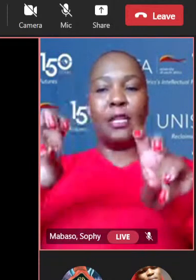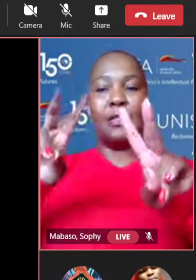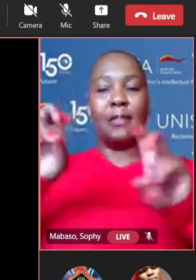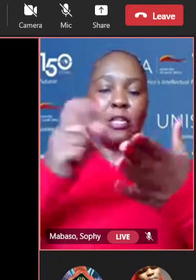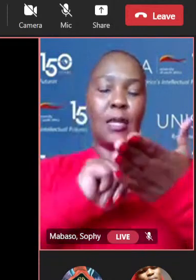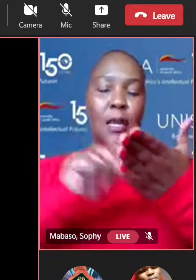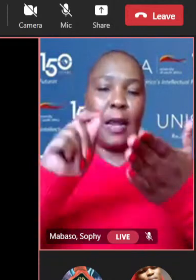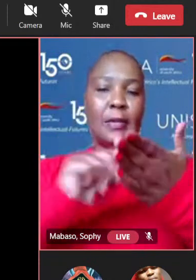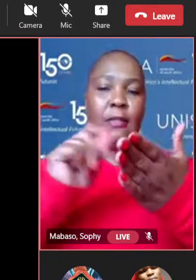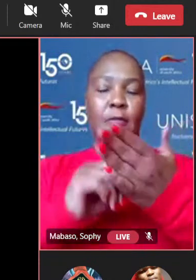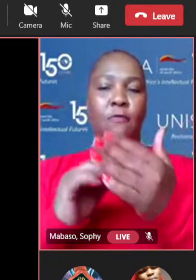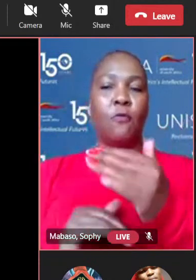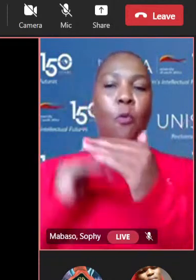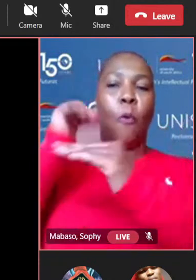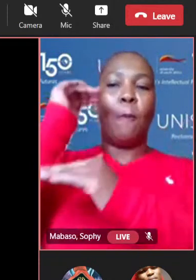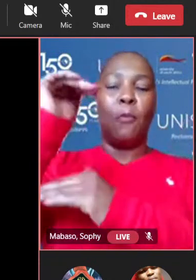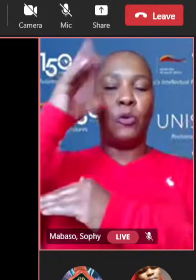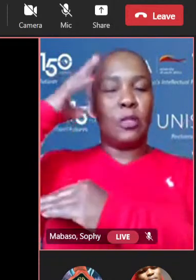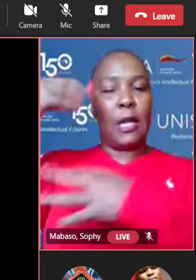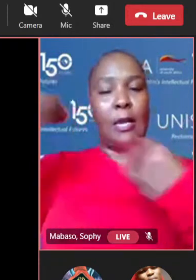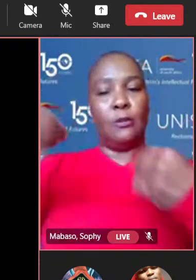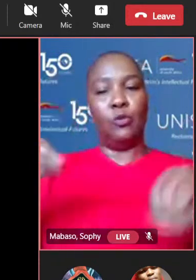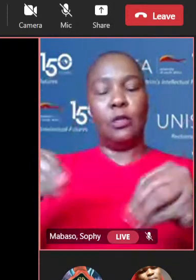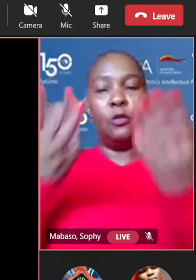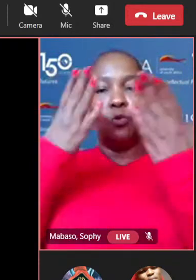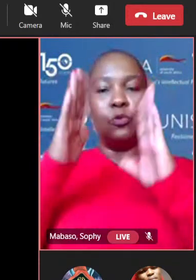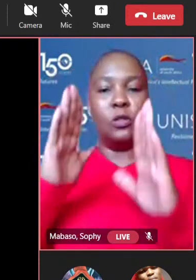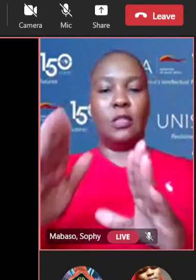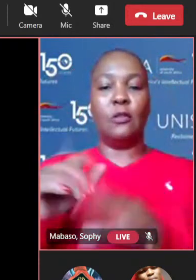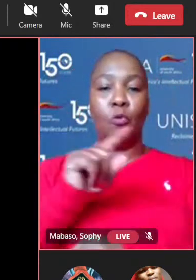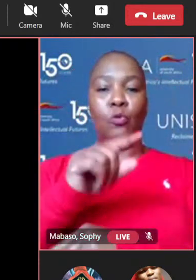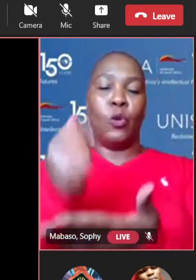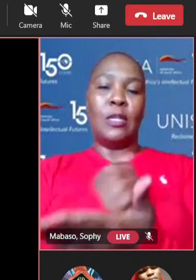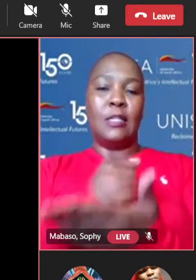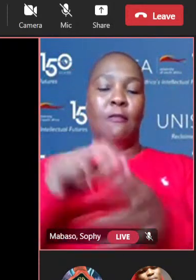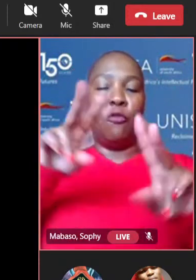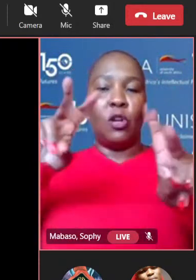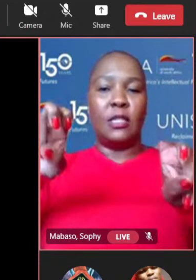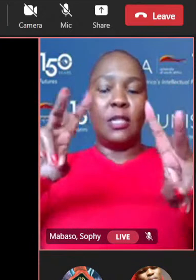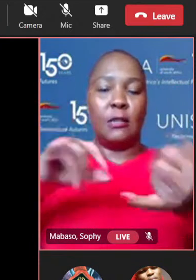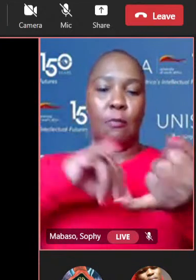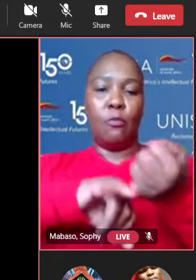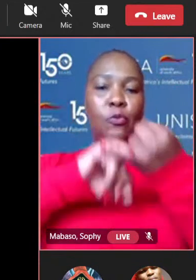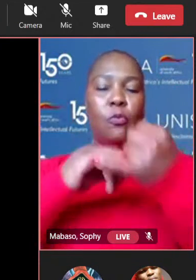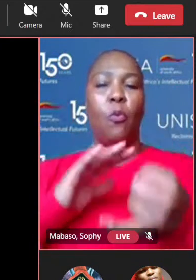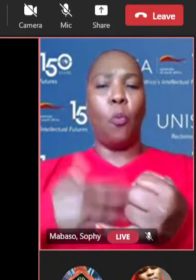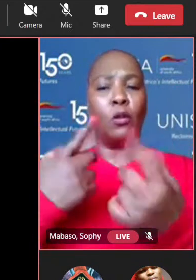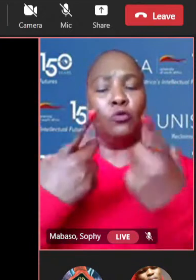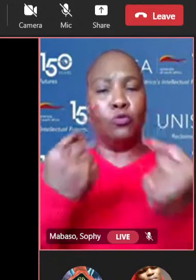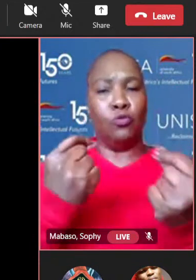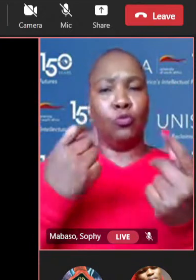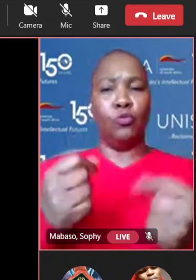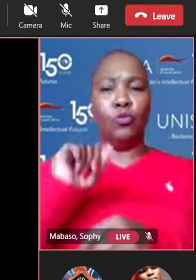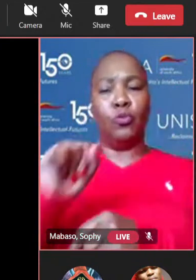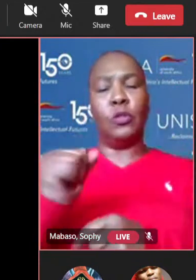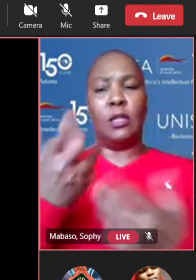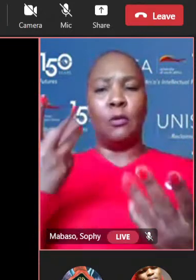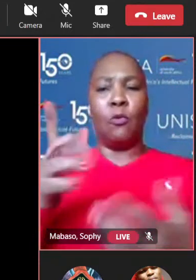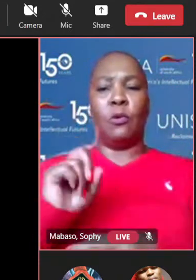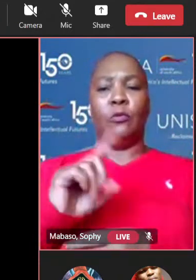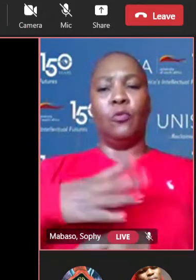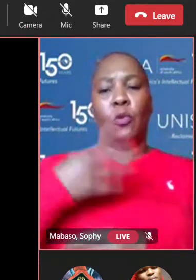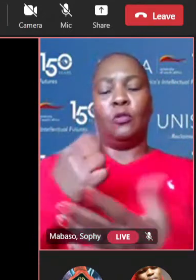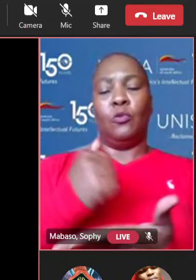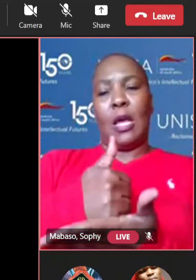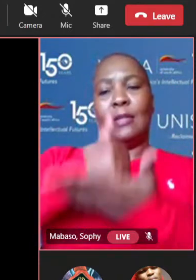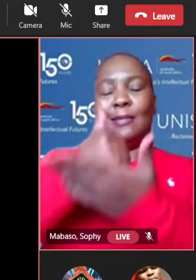for postgraduate students. Students that have registered for research modules, if they want to do the proposal, if they want somebody to assist them